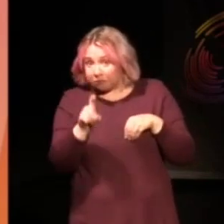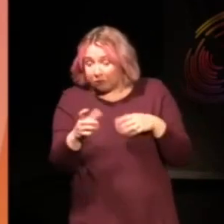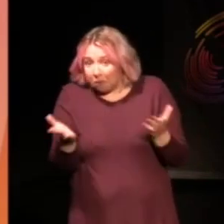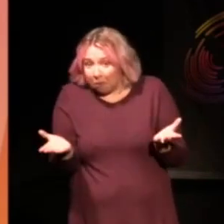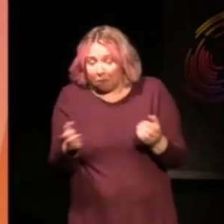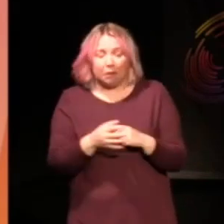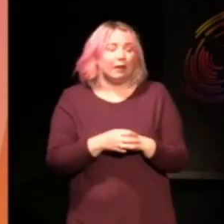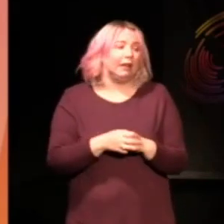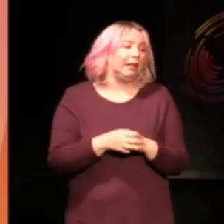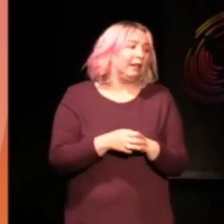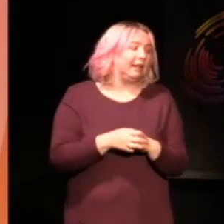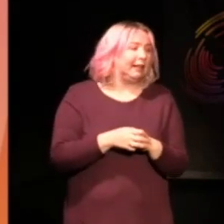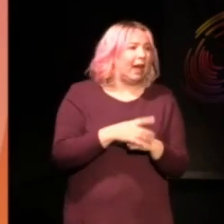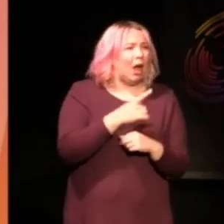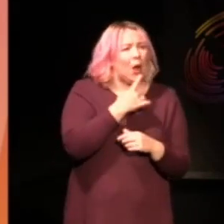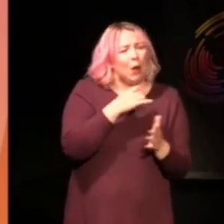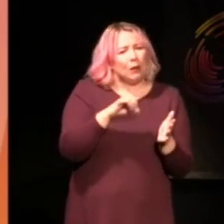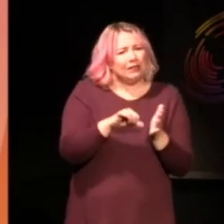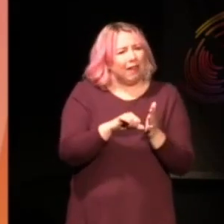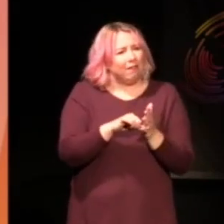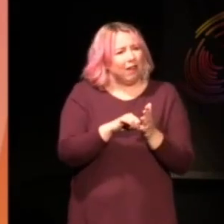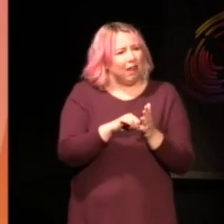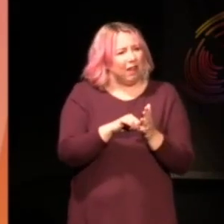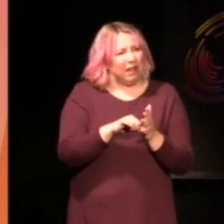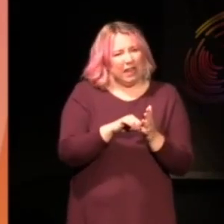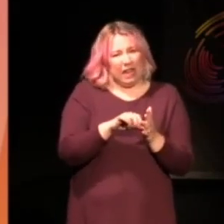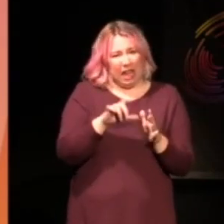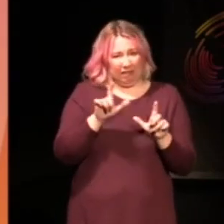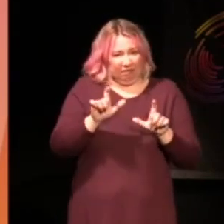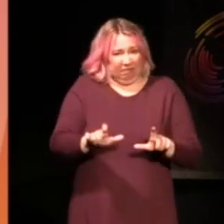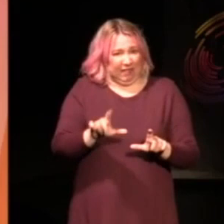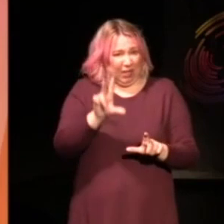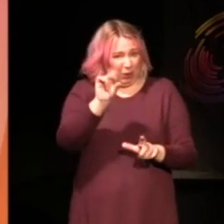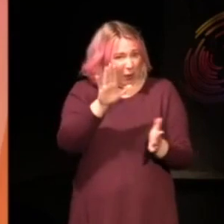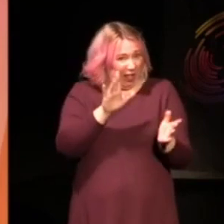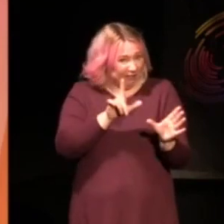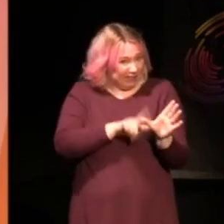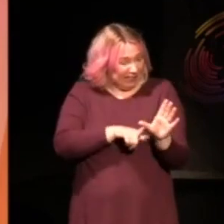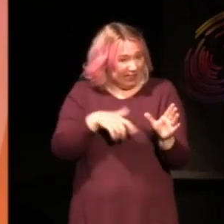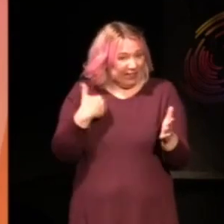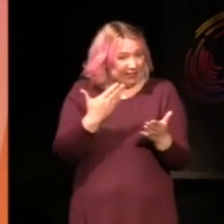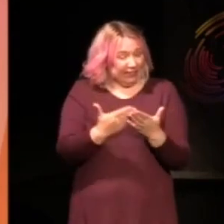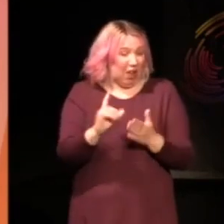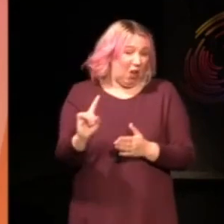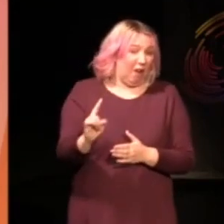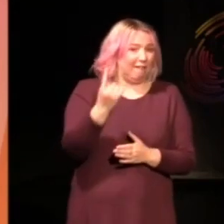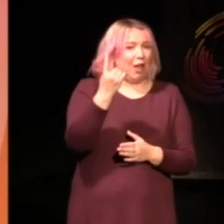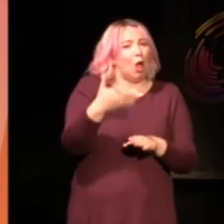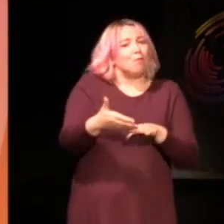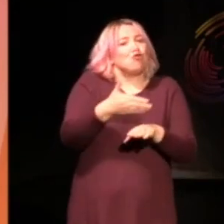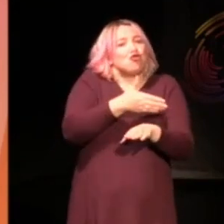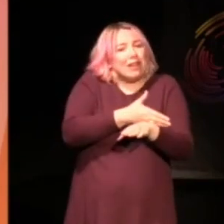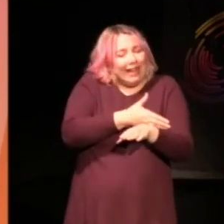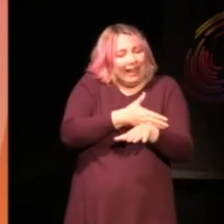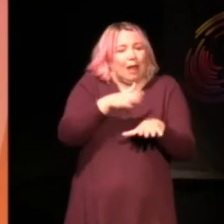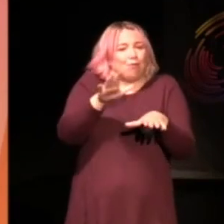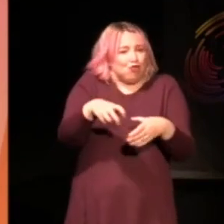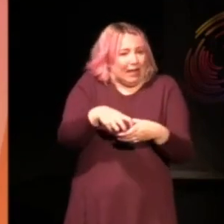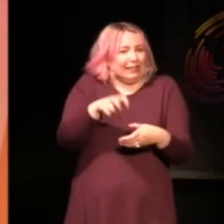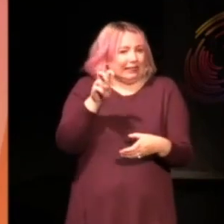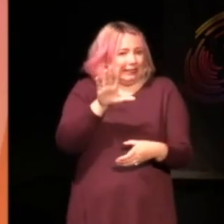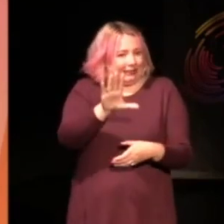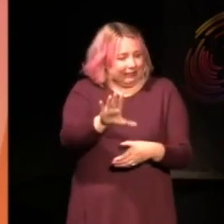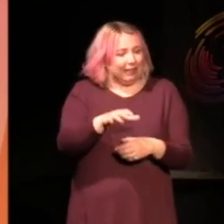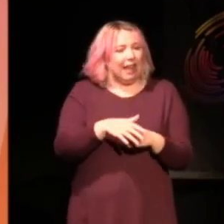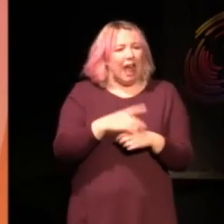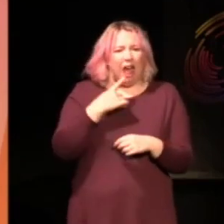moved to the UK it's been more than 12 years now. When I first came here, but that was pre-Brexit, of course, I used to think British